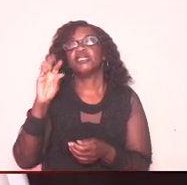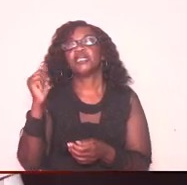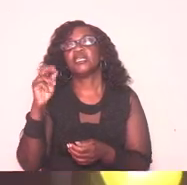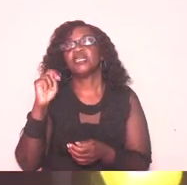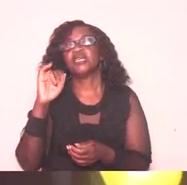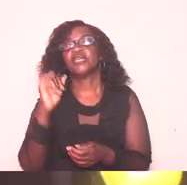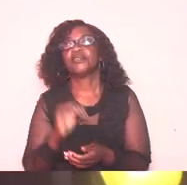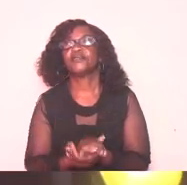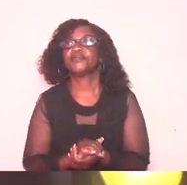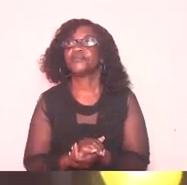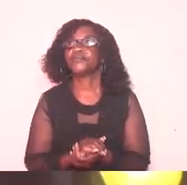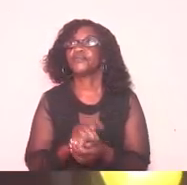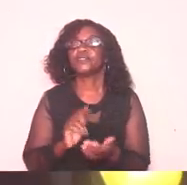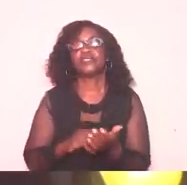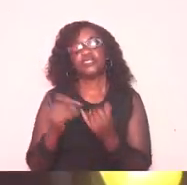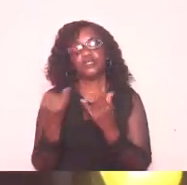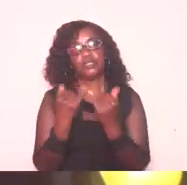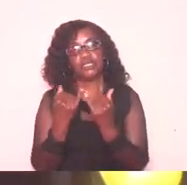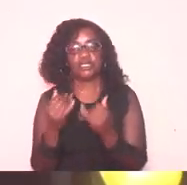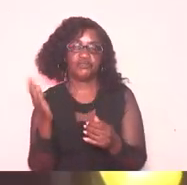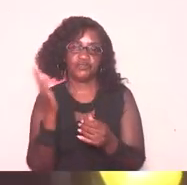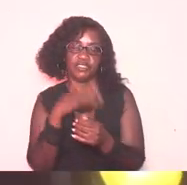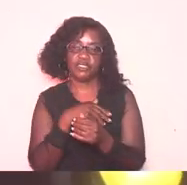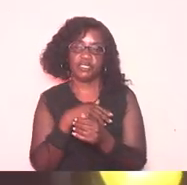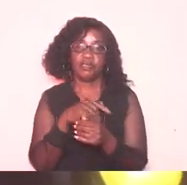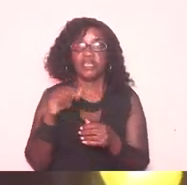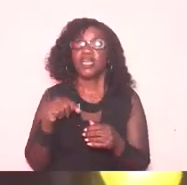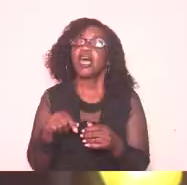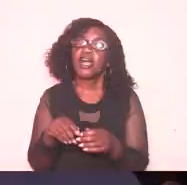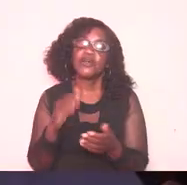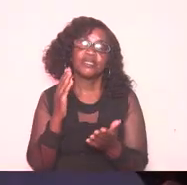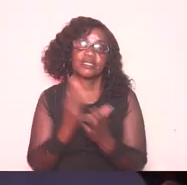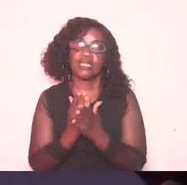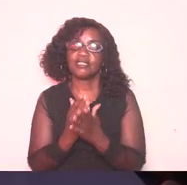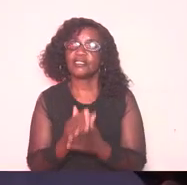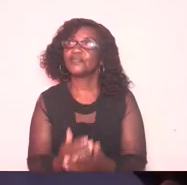Technology. Introductions having been made, let the games begin.